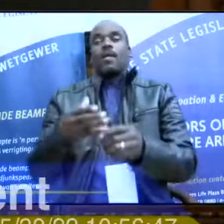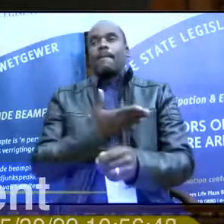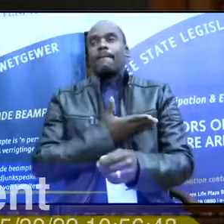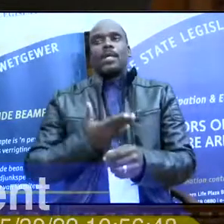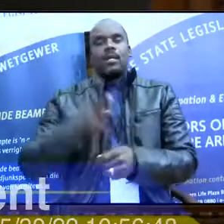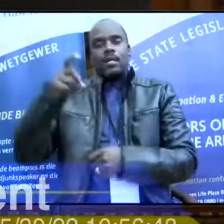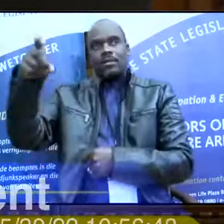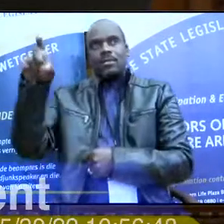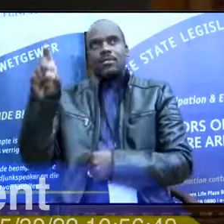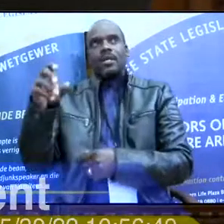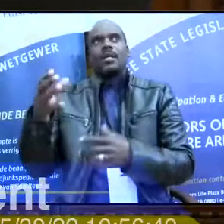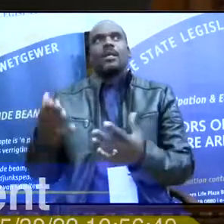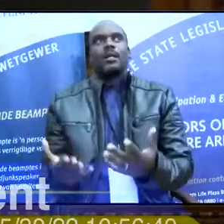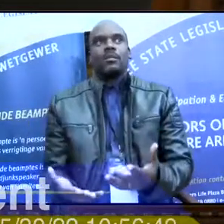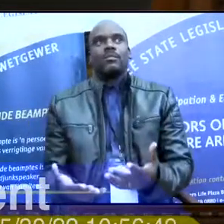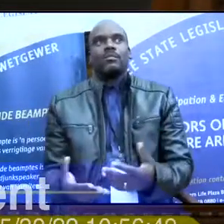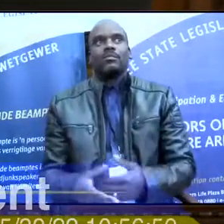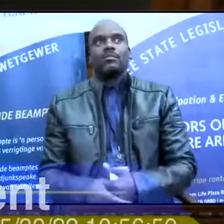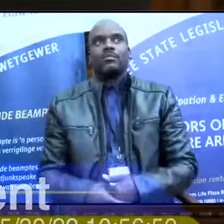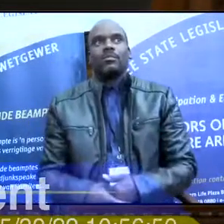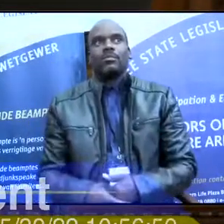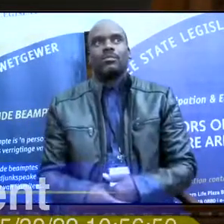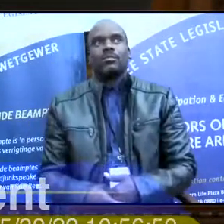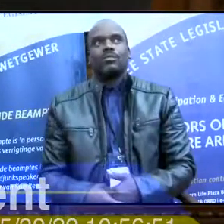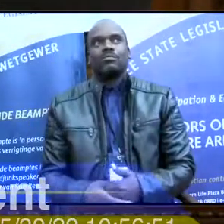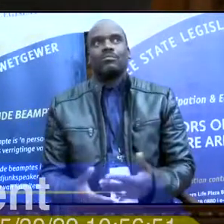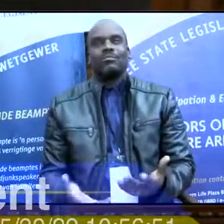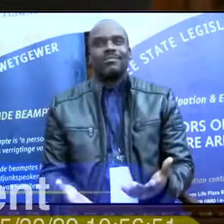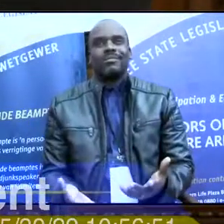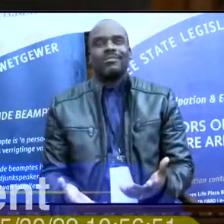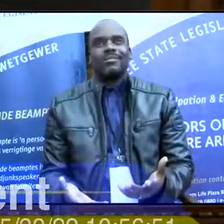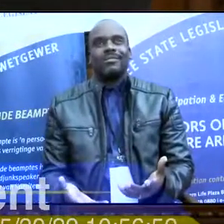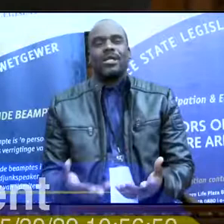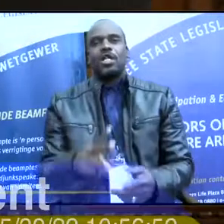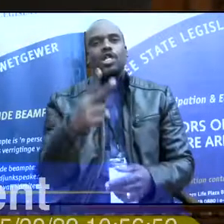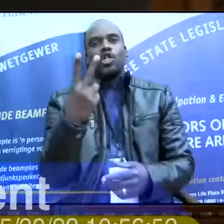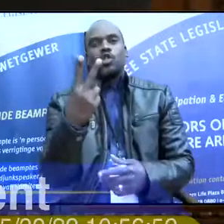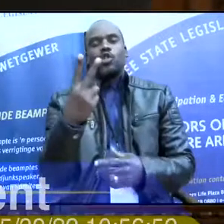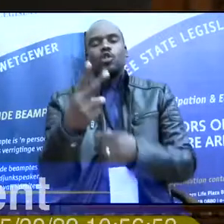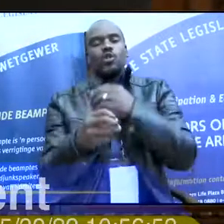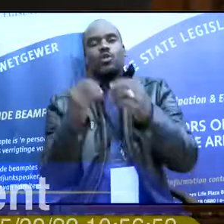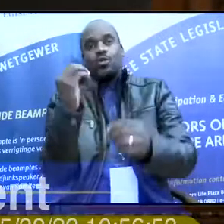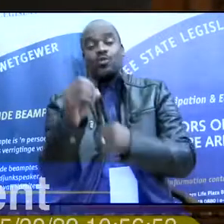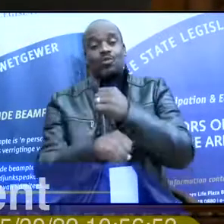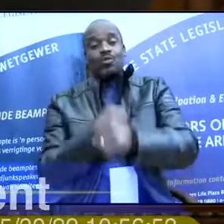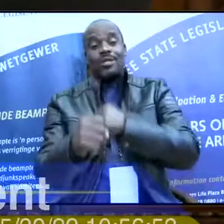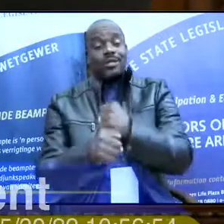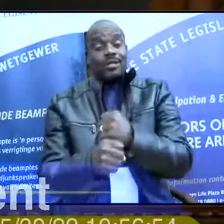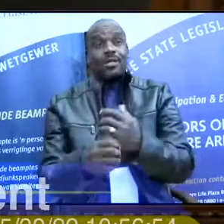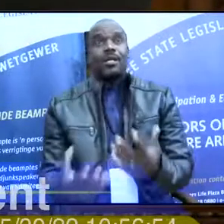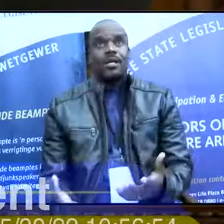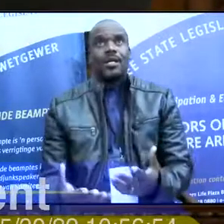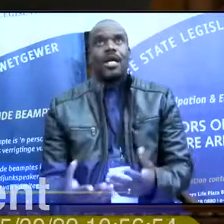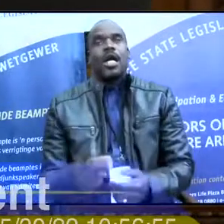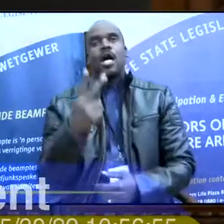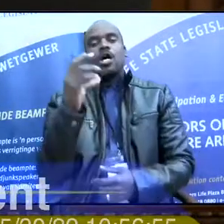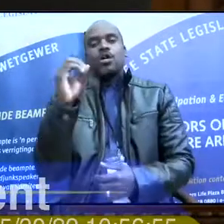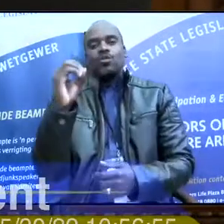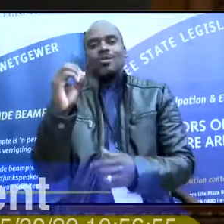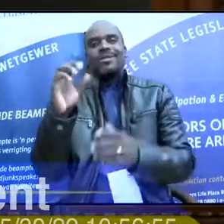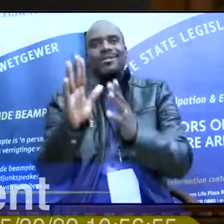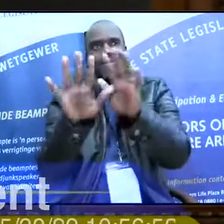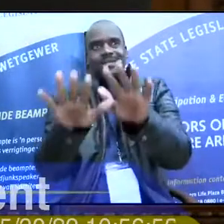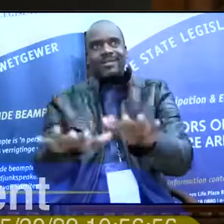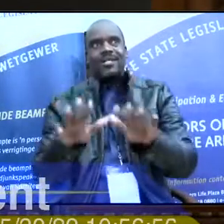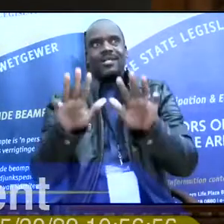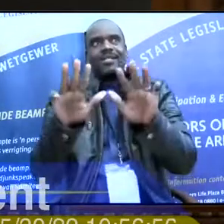600 million rand overdraft since 2011. in 2019 we